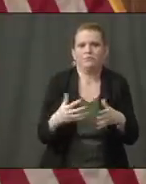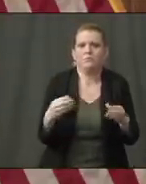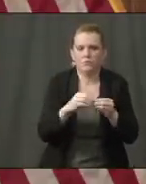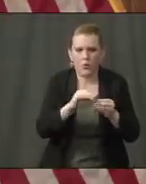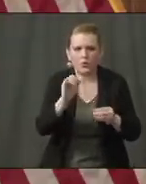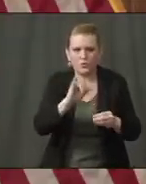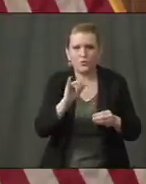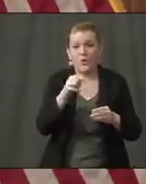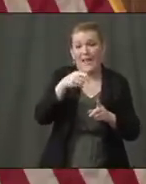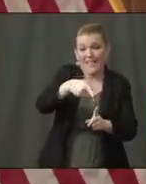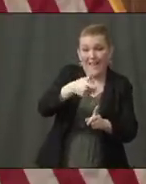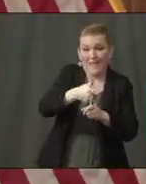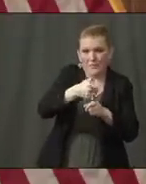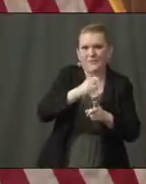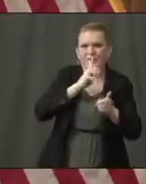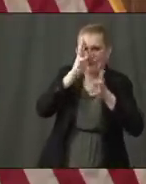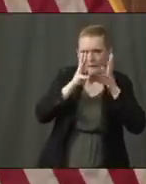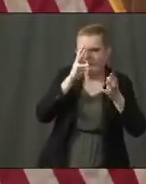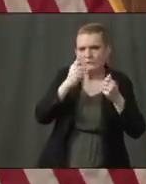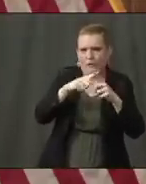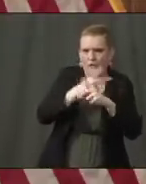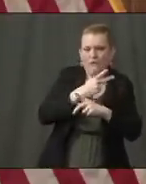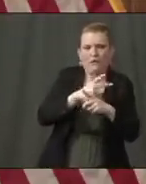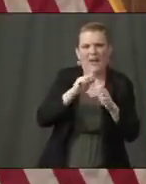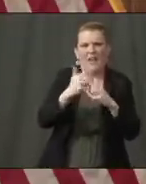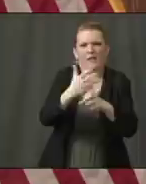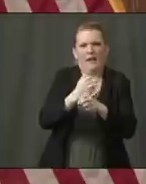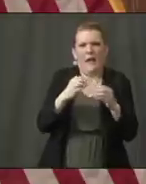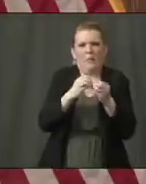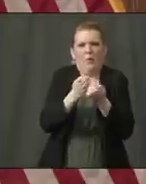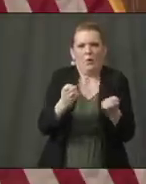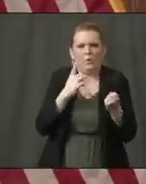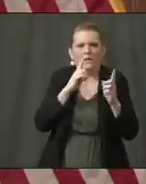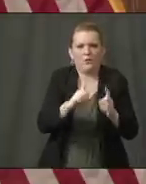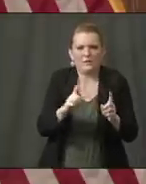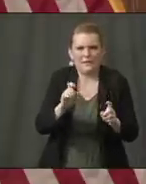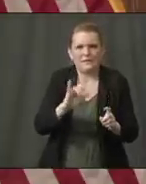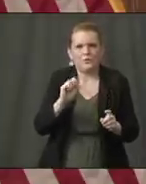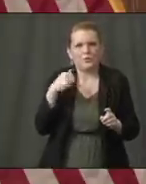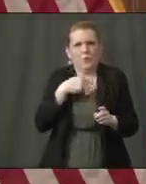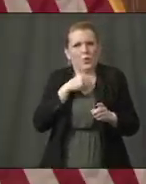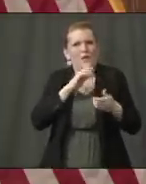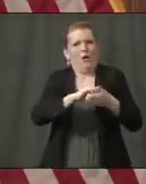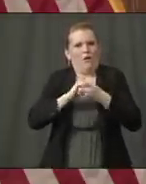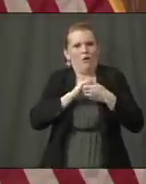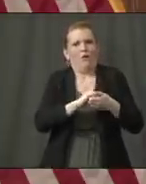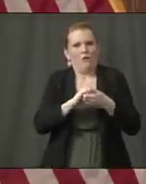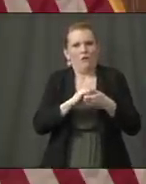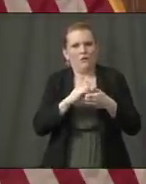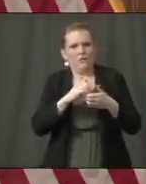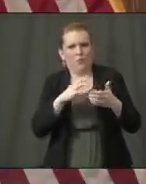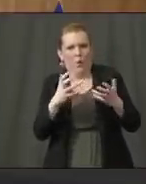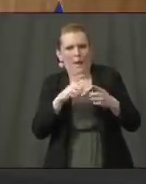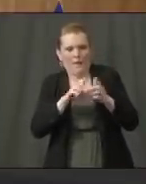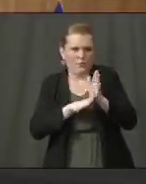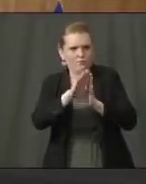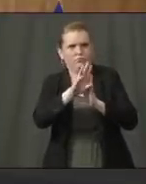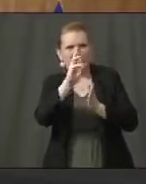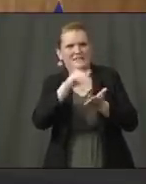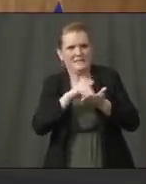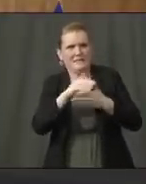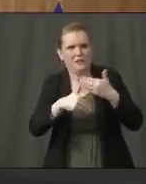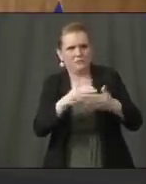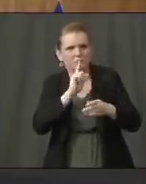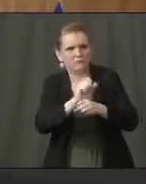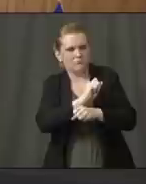that from a number of different angles to help them get ramped up, and they're eager to do so. And also, Governor, I just have one question on